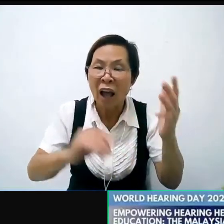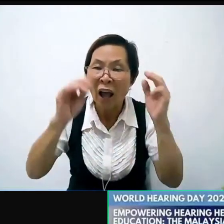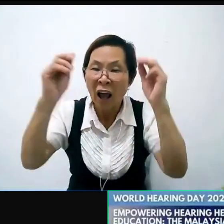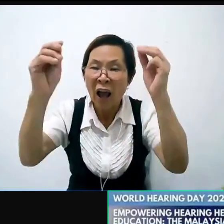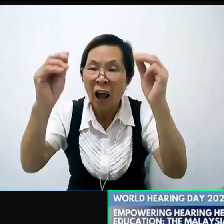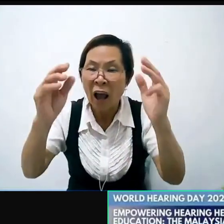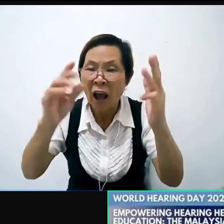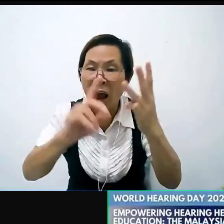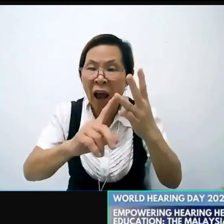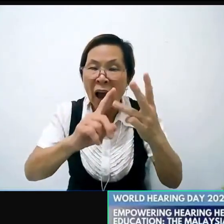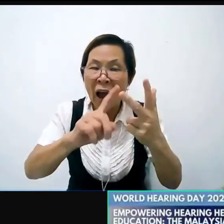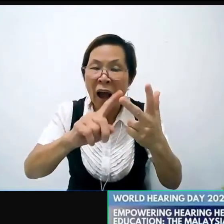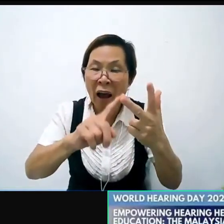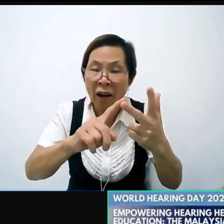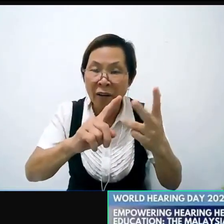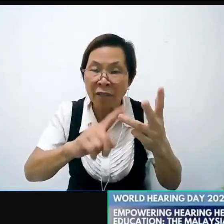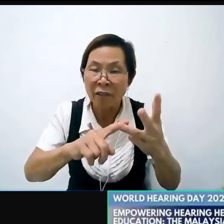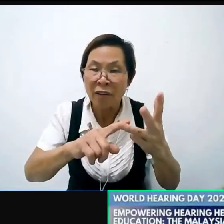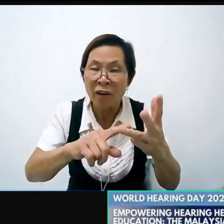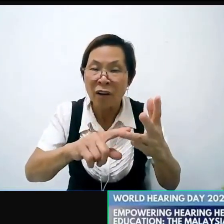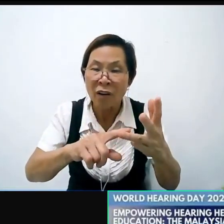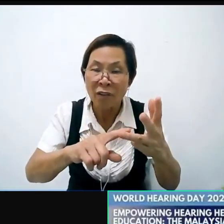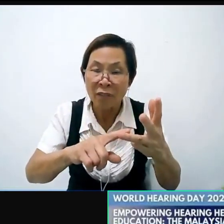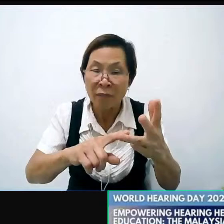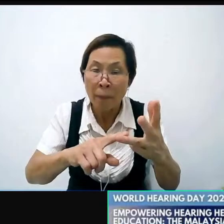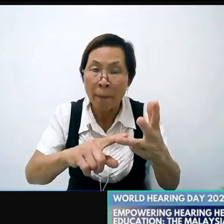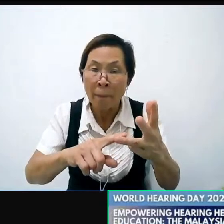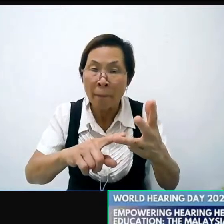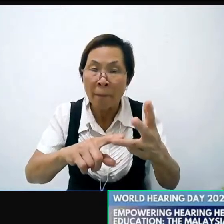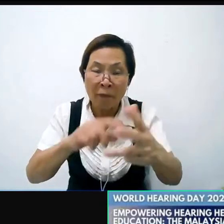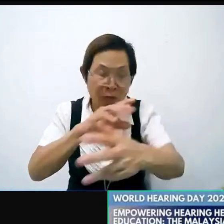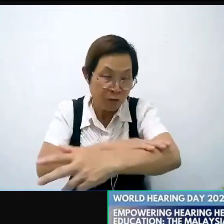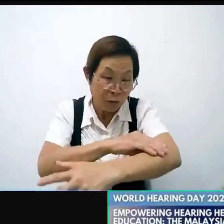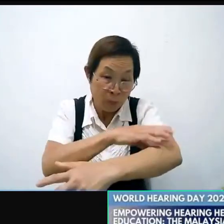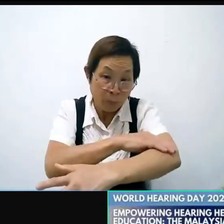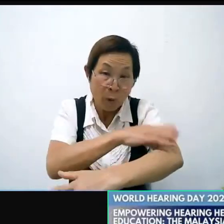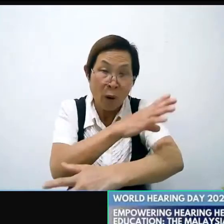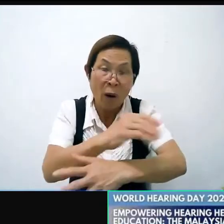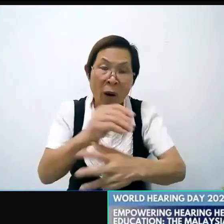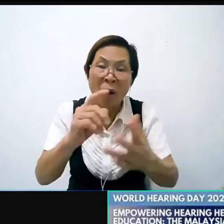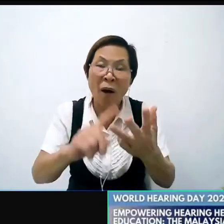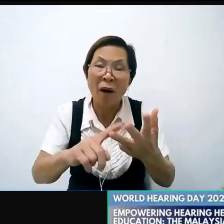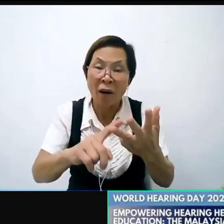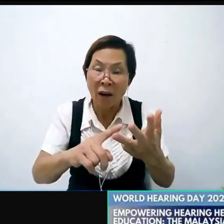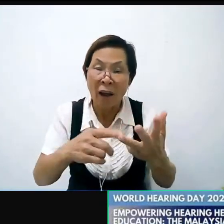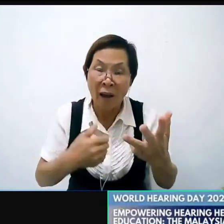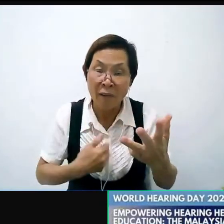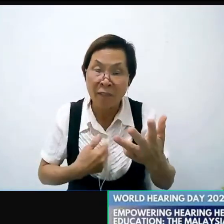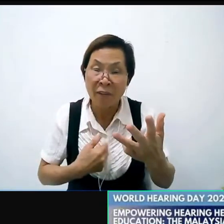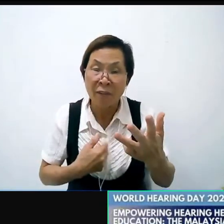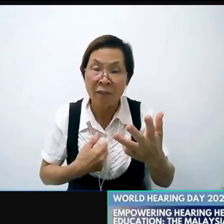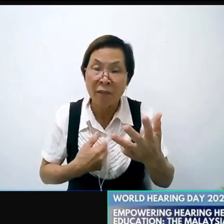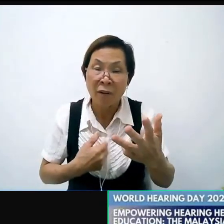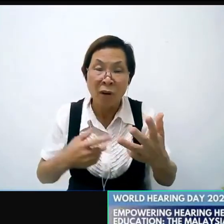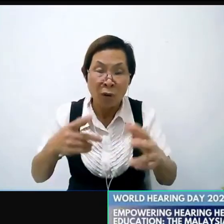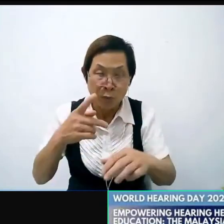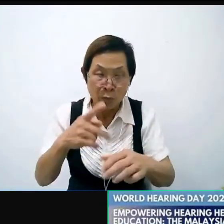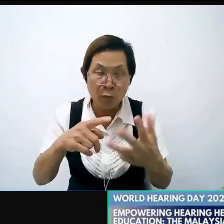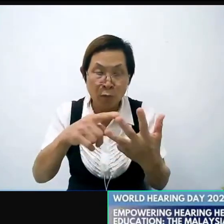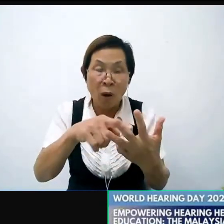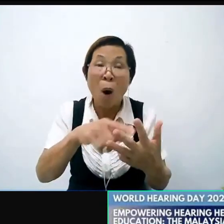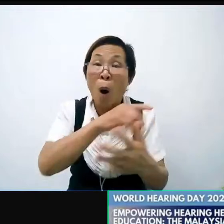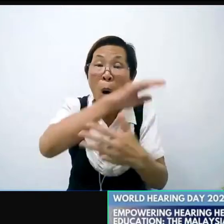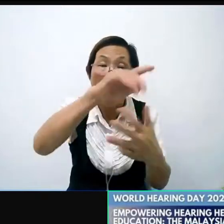educational psychologists, physiotherapists, and also learning interventionists. Okay, we work together